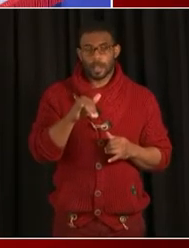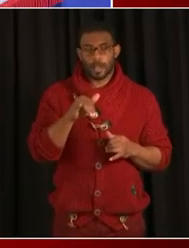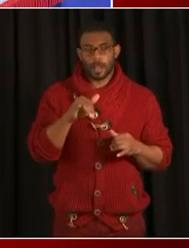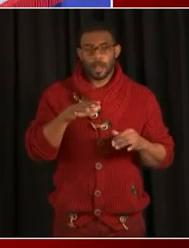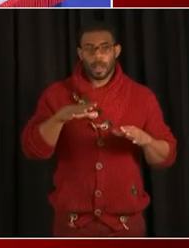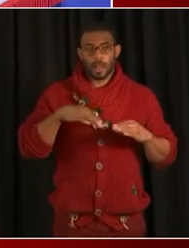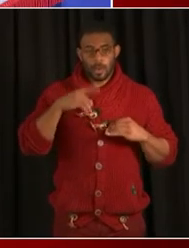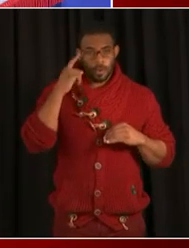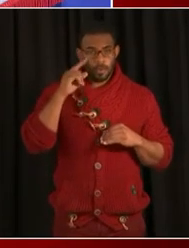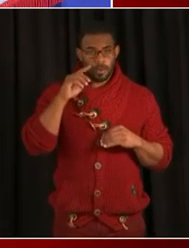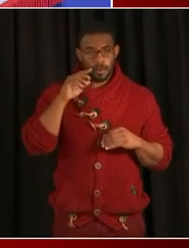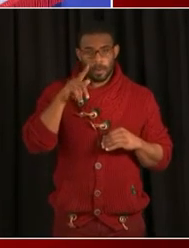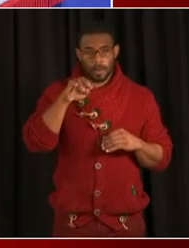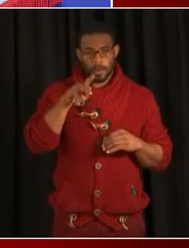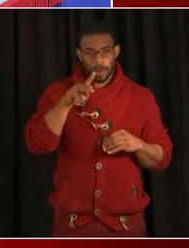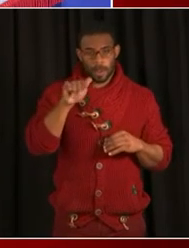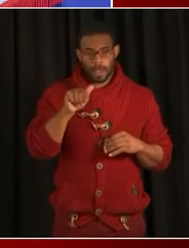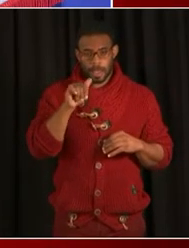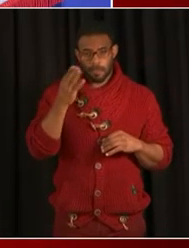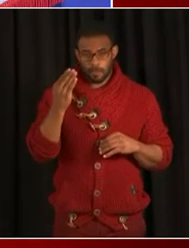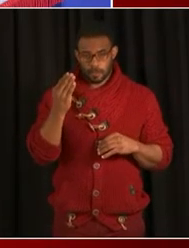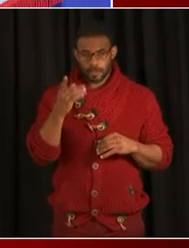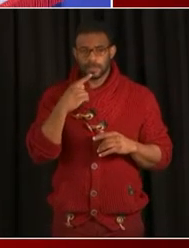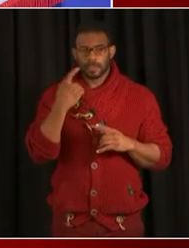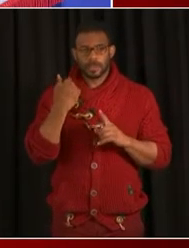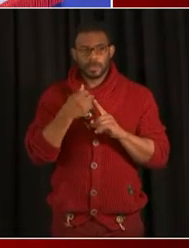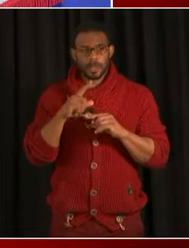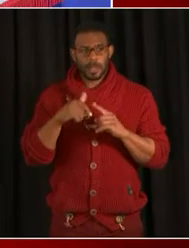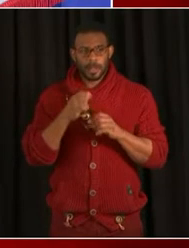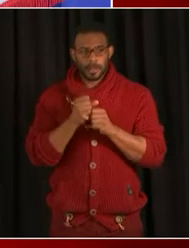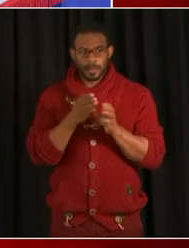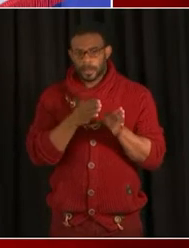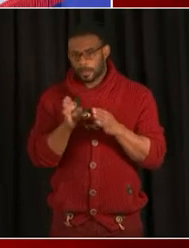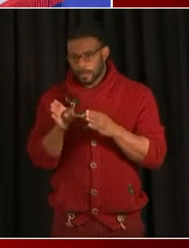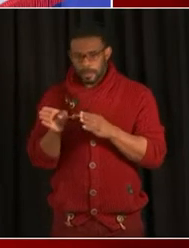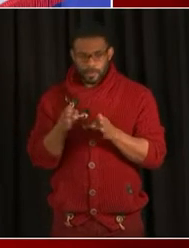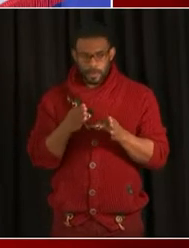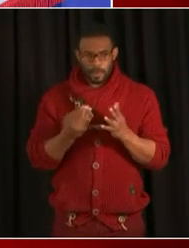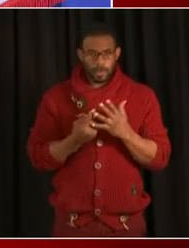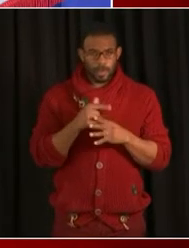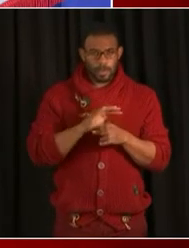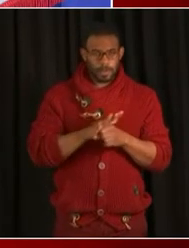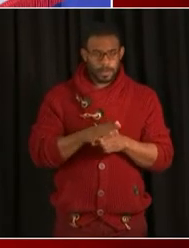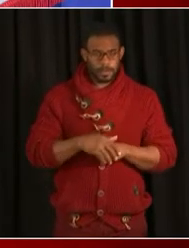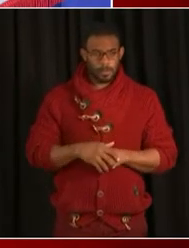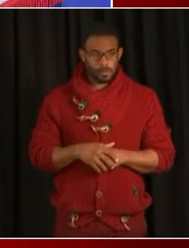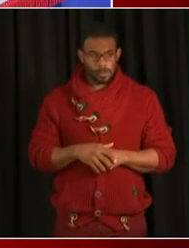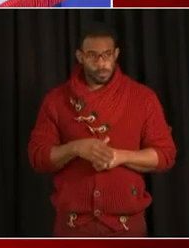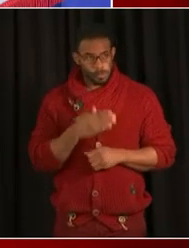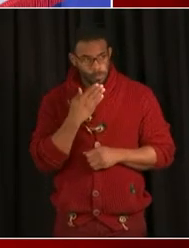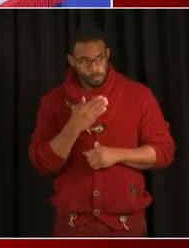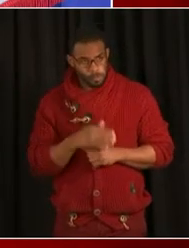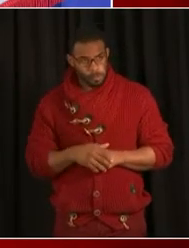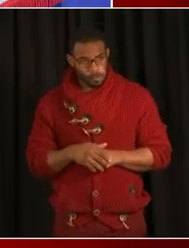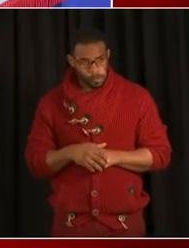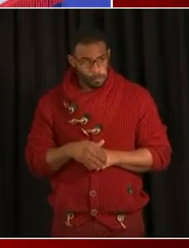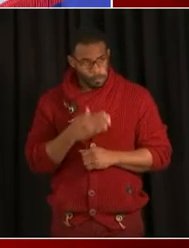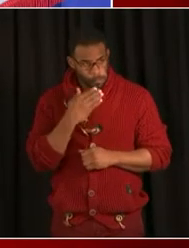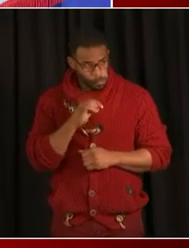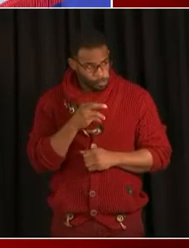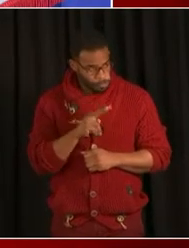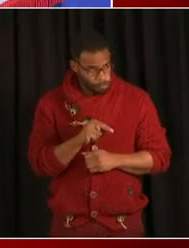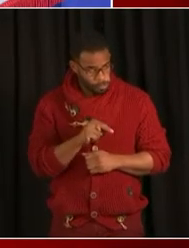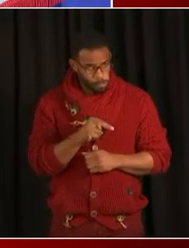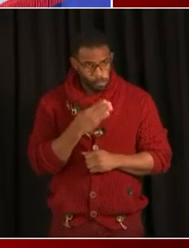Park at 14th, will tell us a little bit about how they've been making pivots throughout the pandemic. Thank you, John. Thank